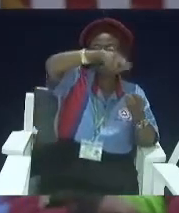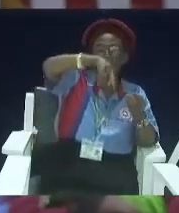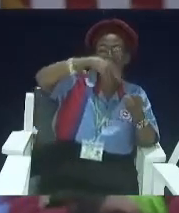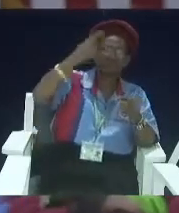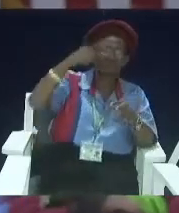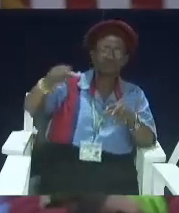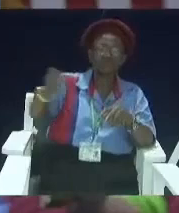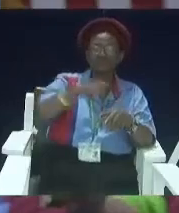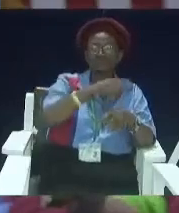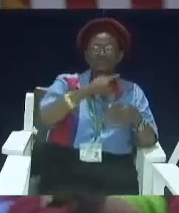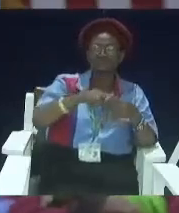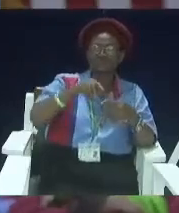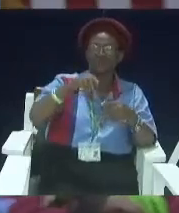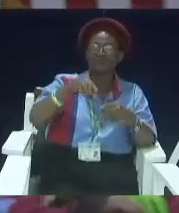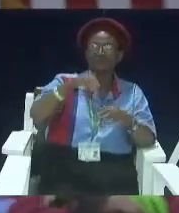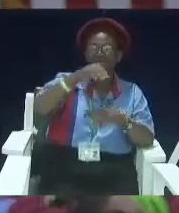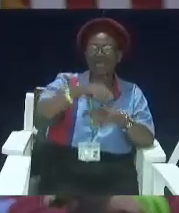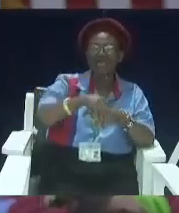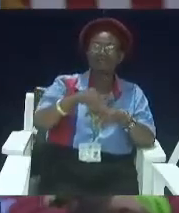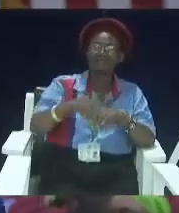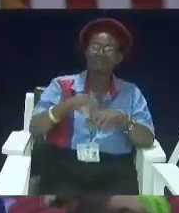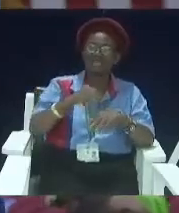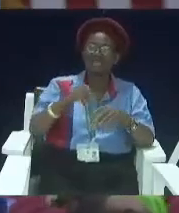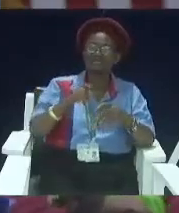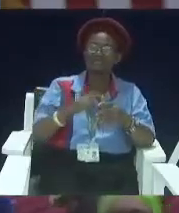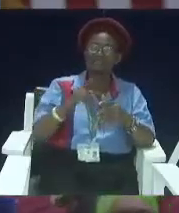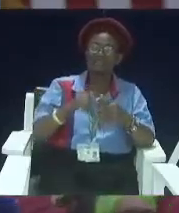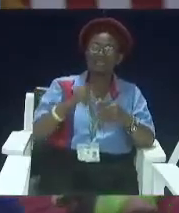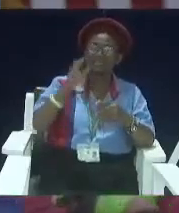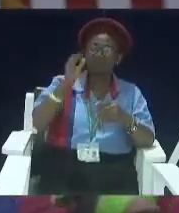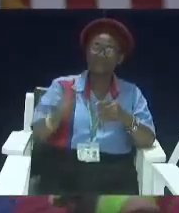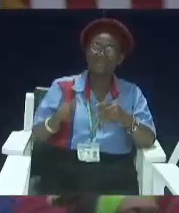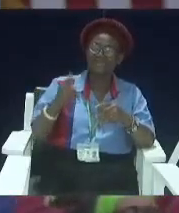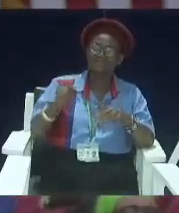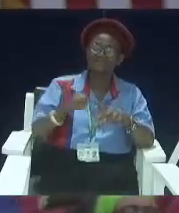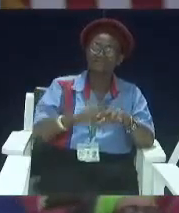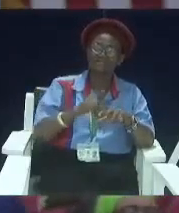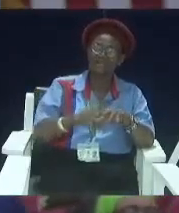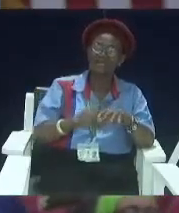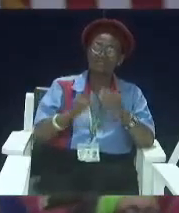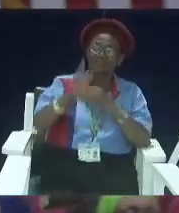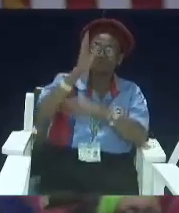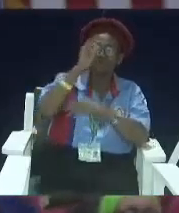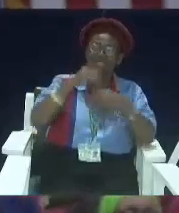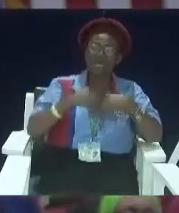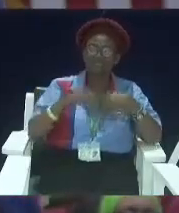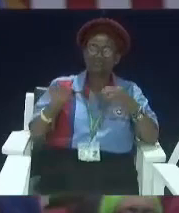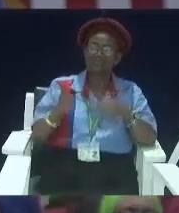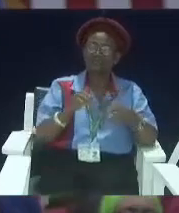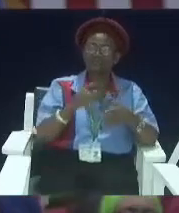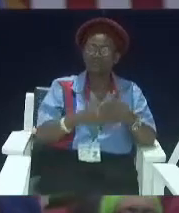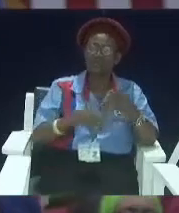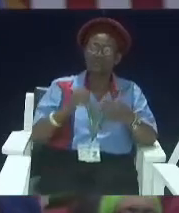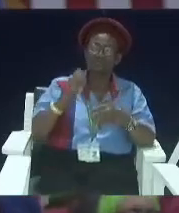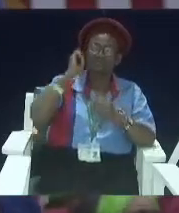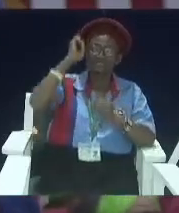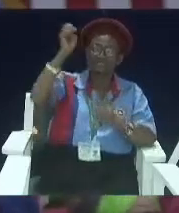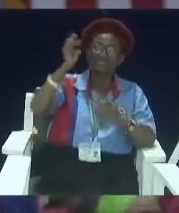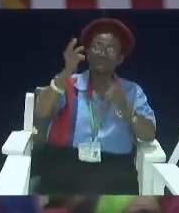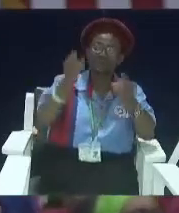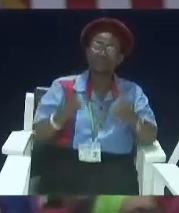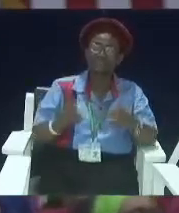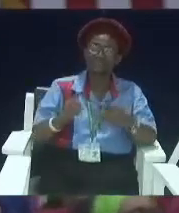for you tonight. And then by the time God has done what he wants to do tomorrow,